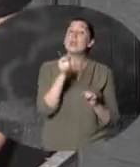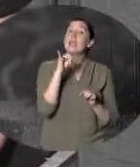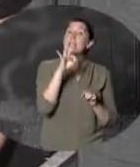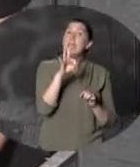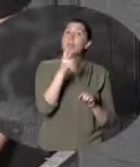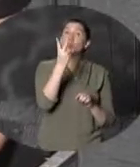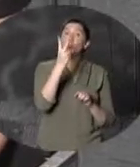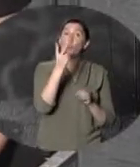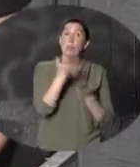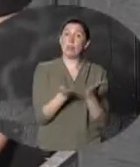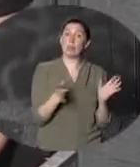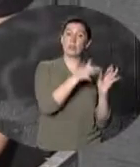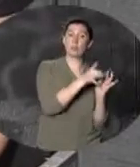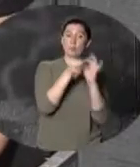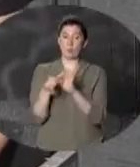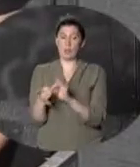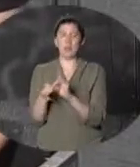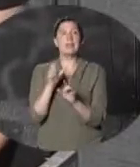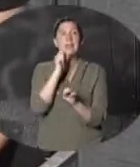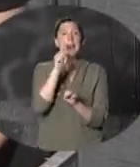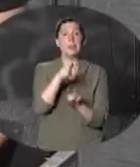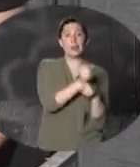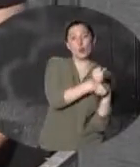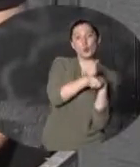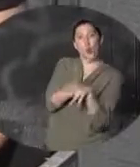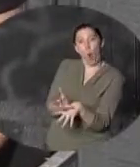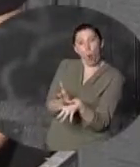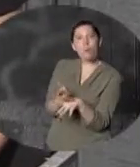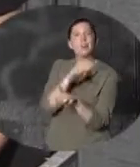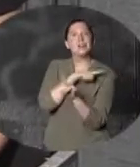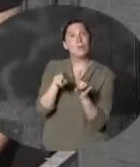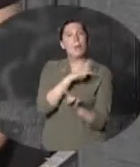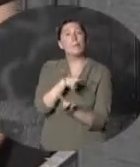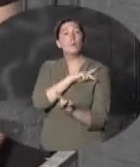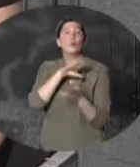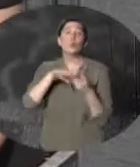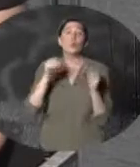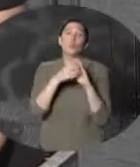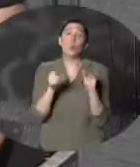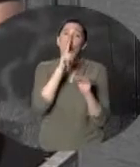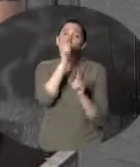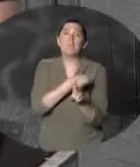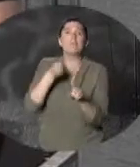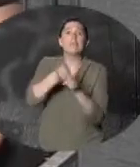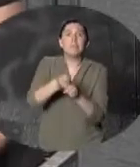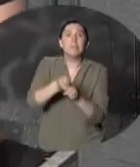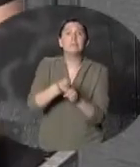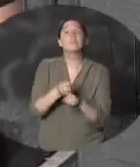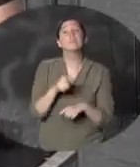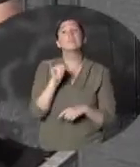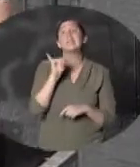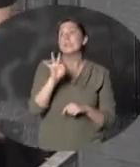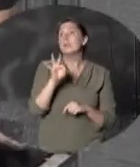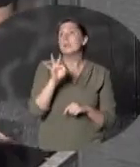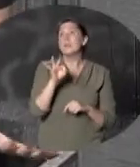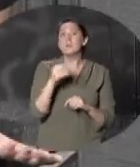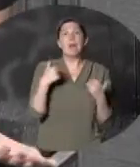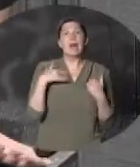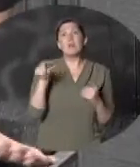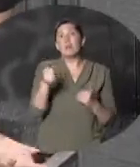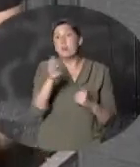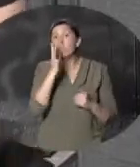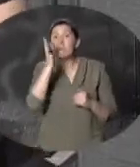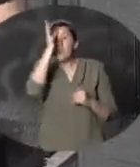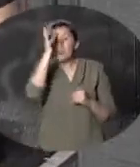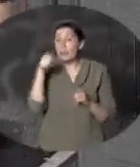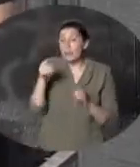one caused the other. But certainly personal stories make a really big difference. So if someone has another parent that they